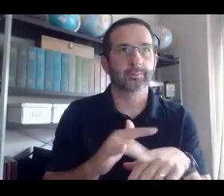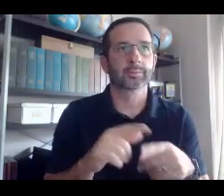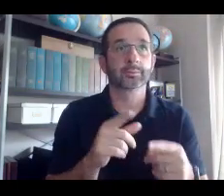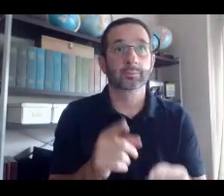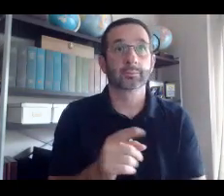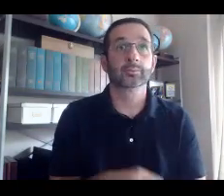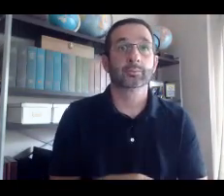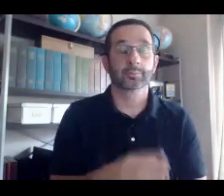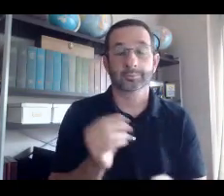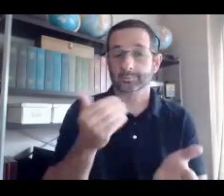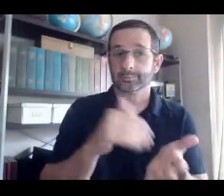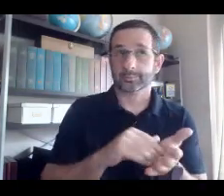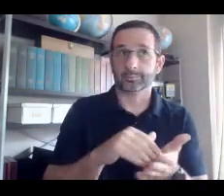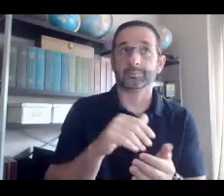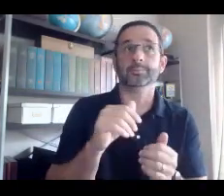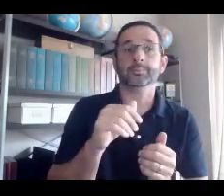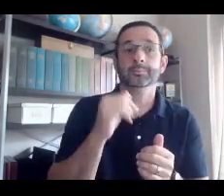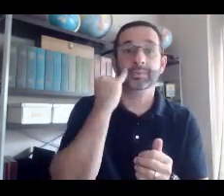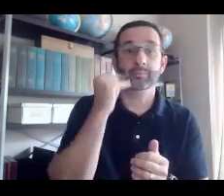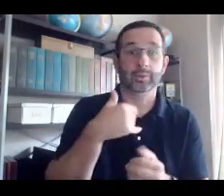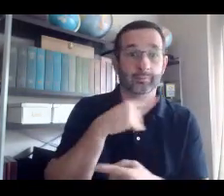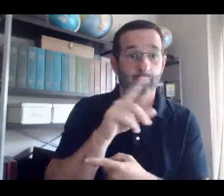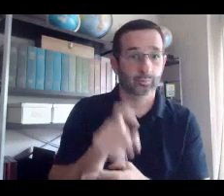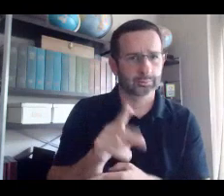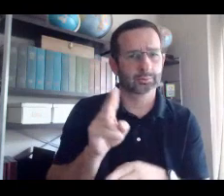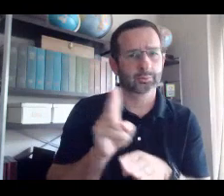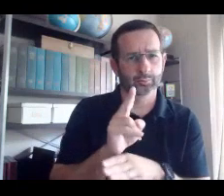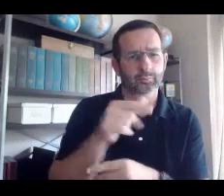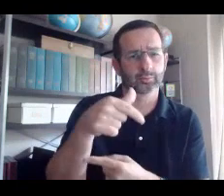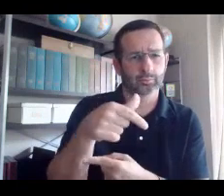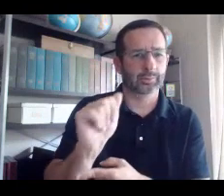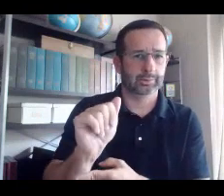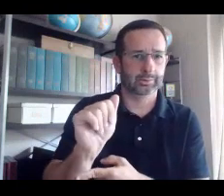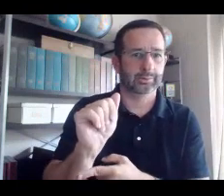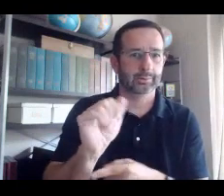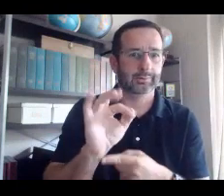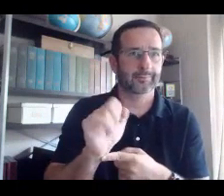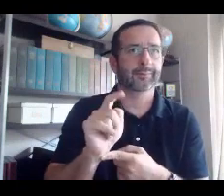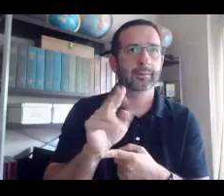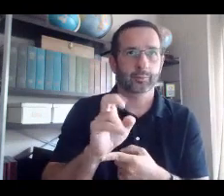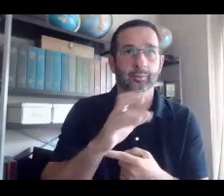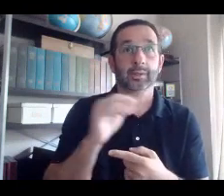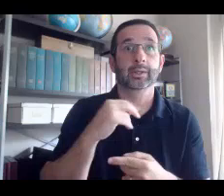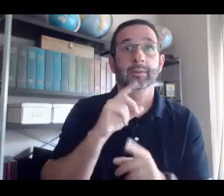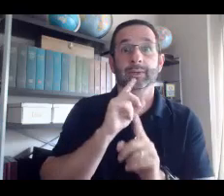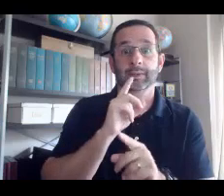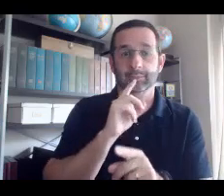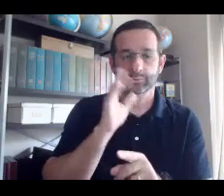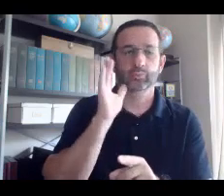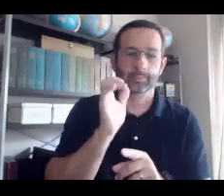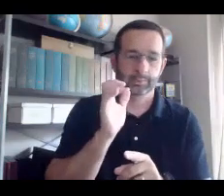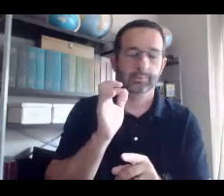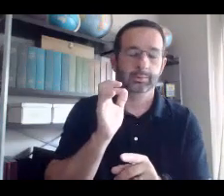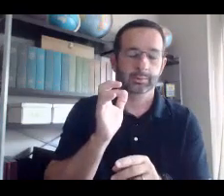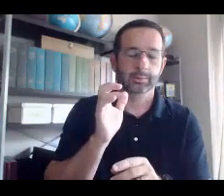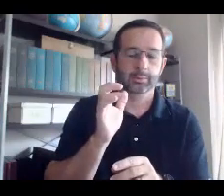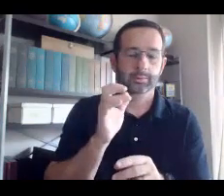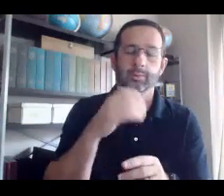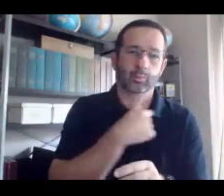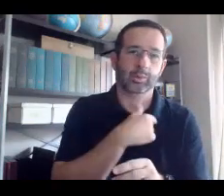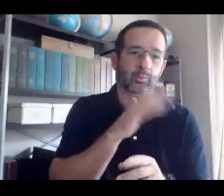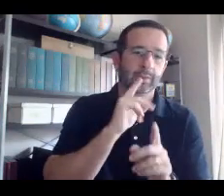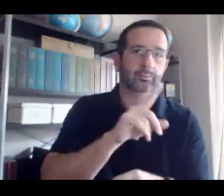We'll go through some resources that are available to you. And again, if you have a question, use the Q&A feature,